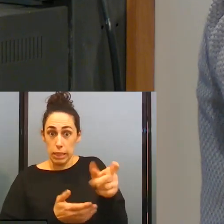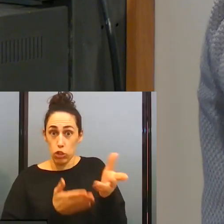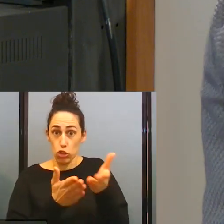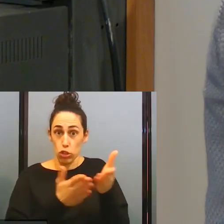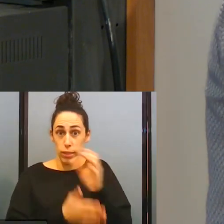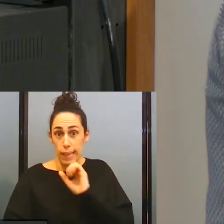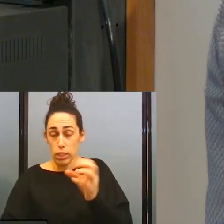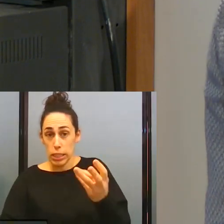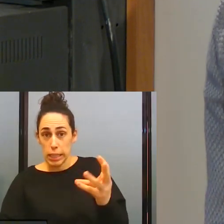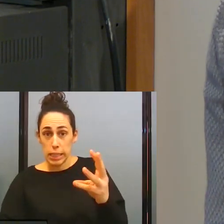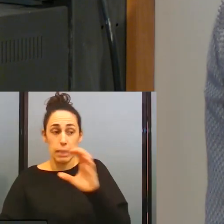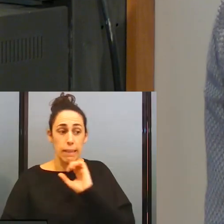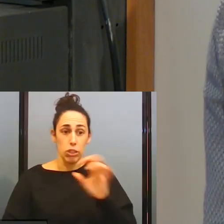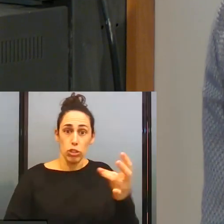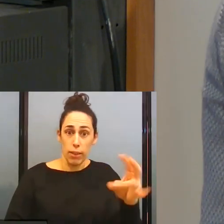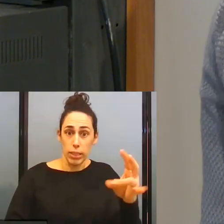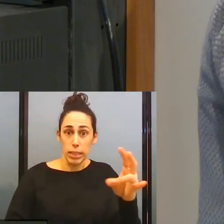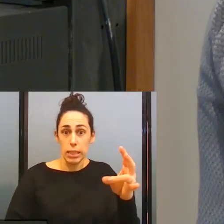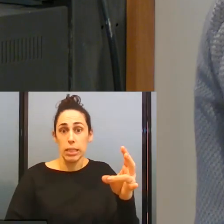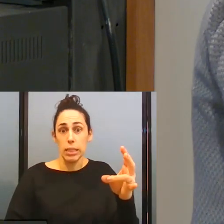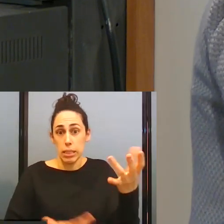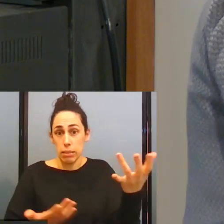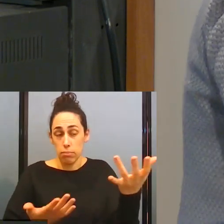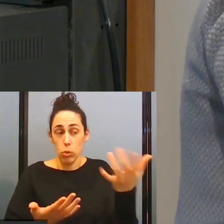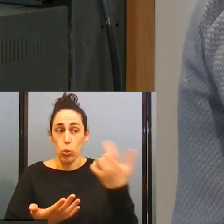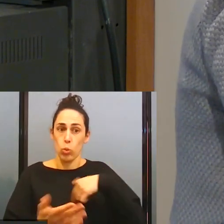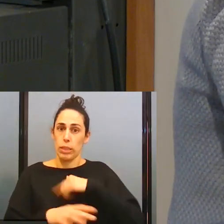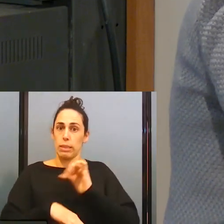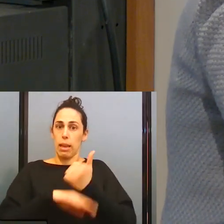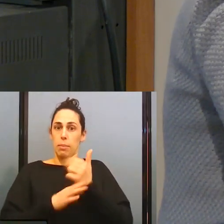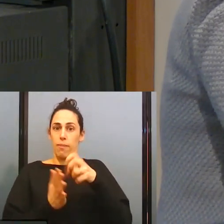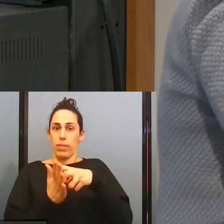the legal system has responded.